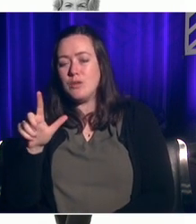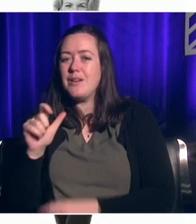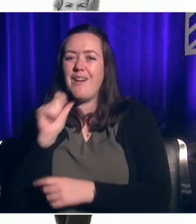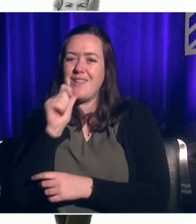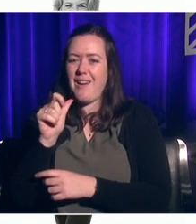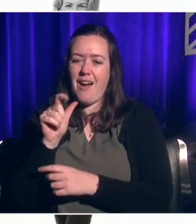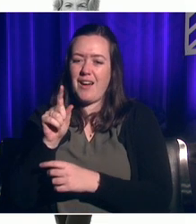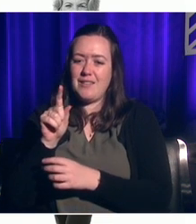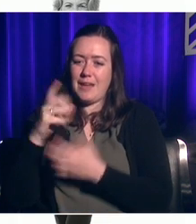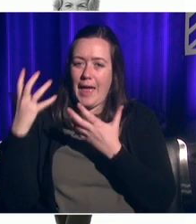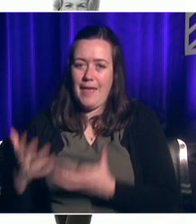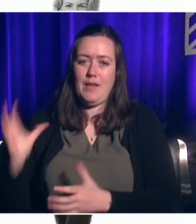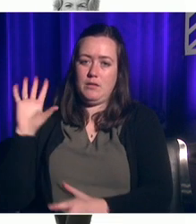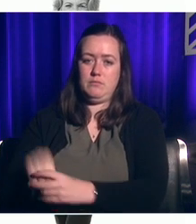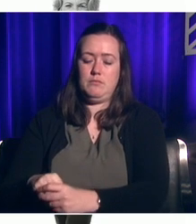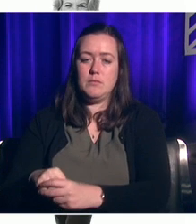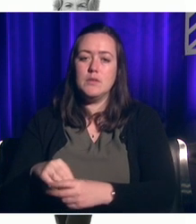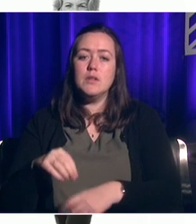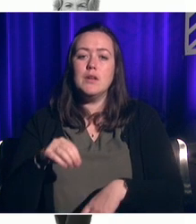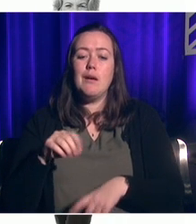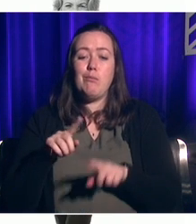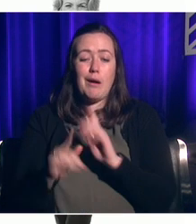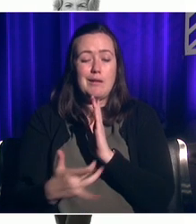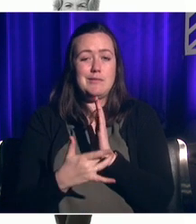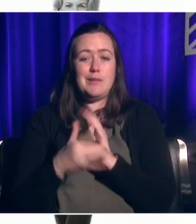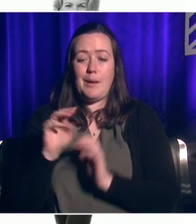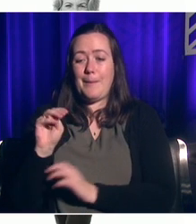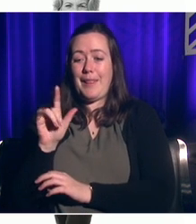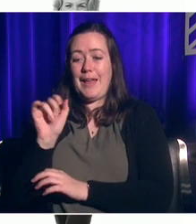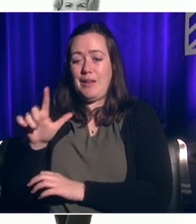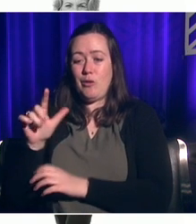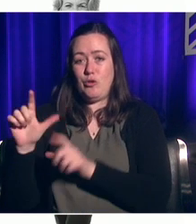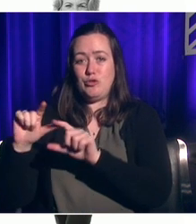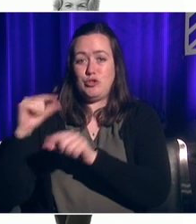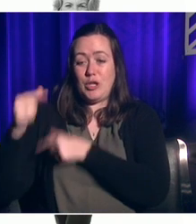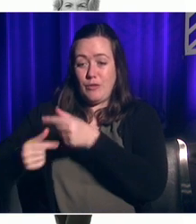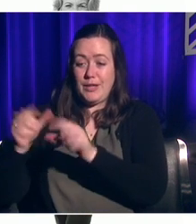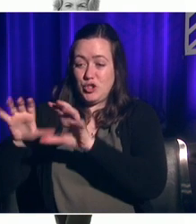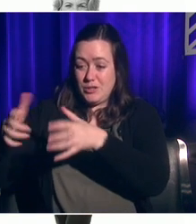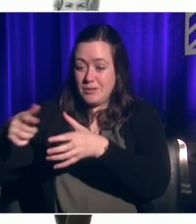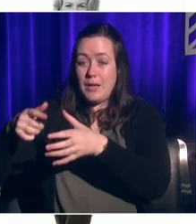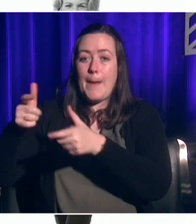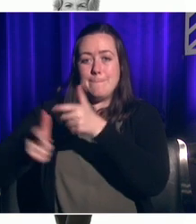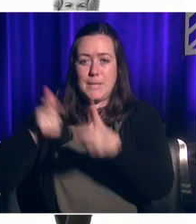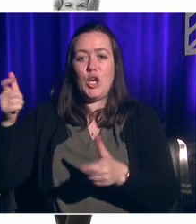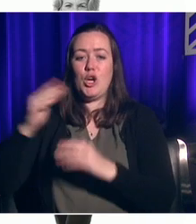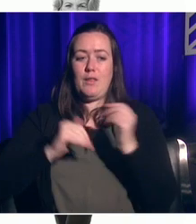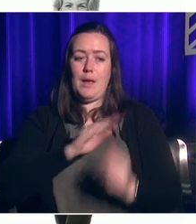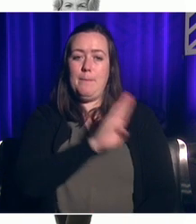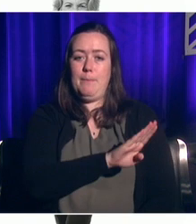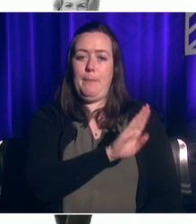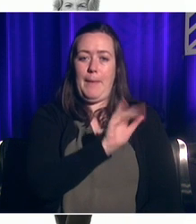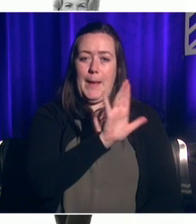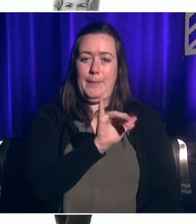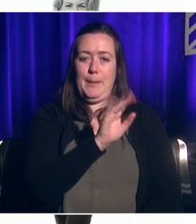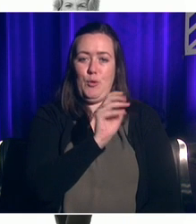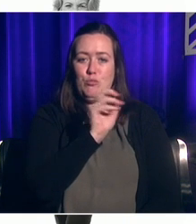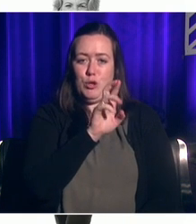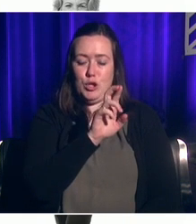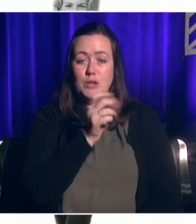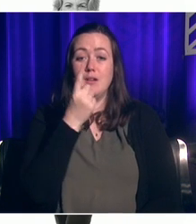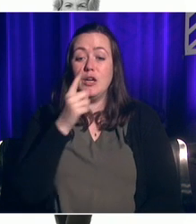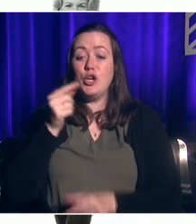millennial voters are actually larger, millennials are actually larger as a generation, the baby boomers, and Generation Z is